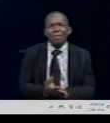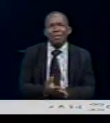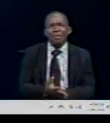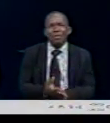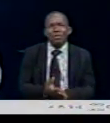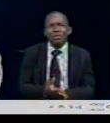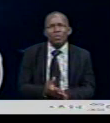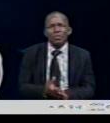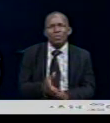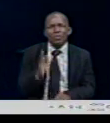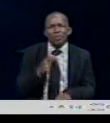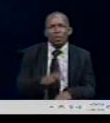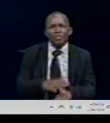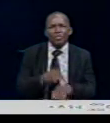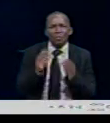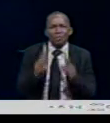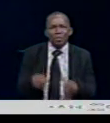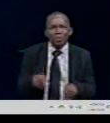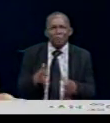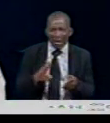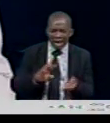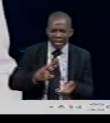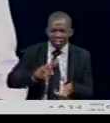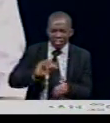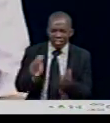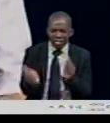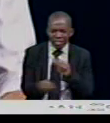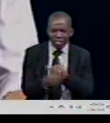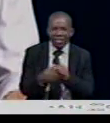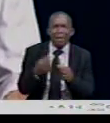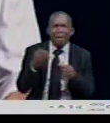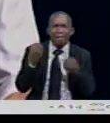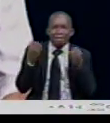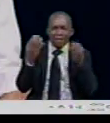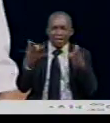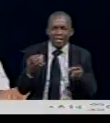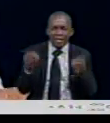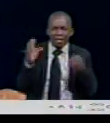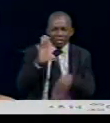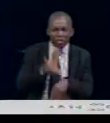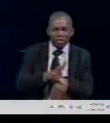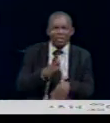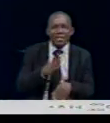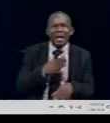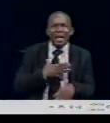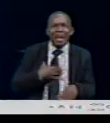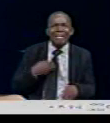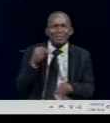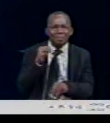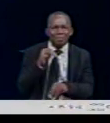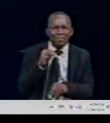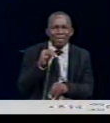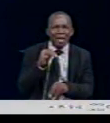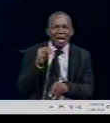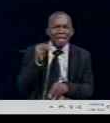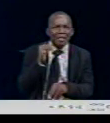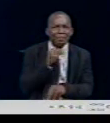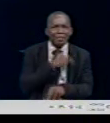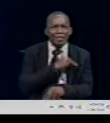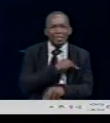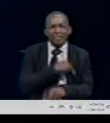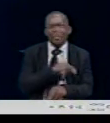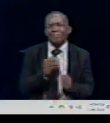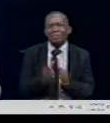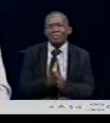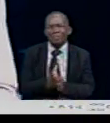focus and to reorder many churches and many ministries back on the right